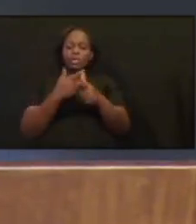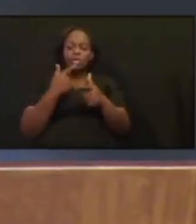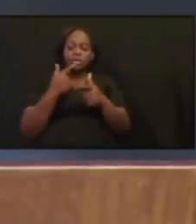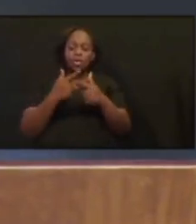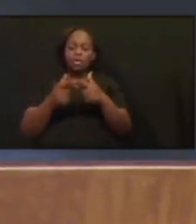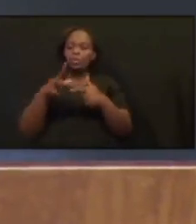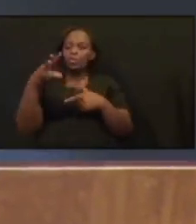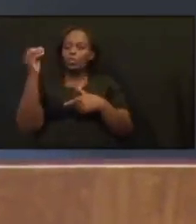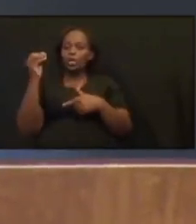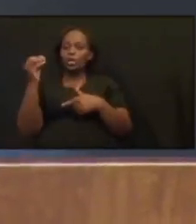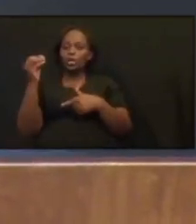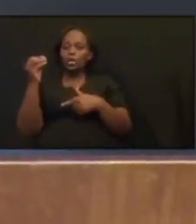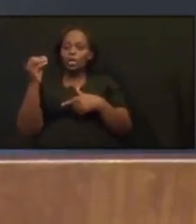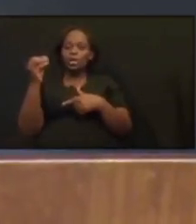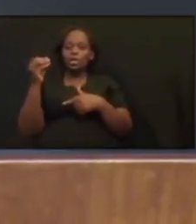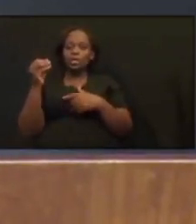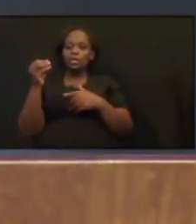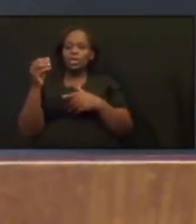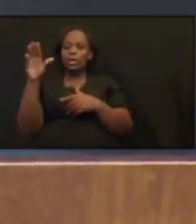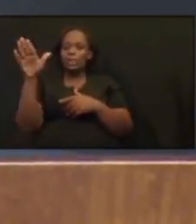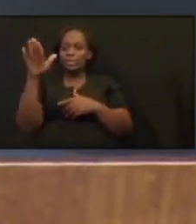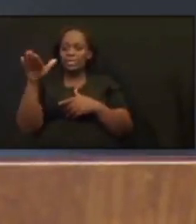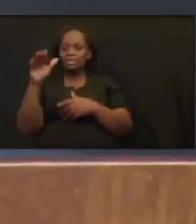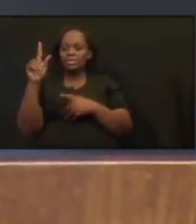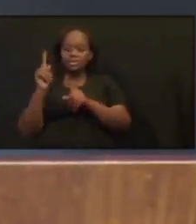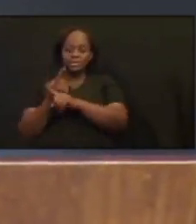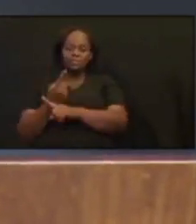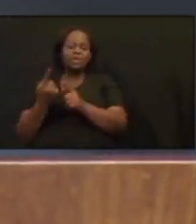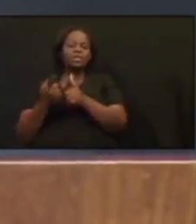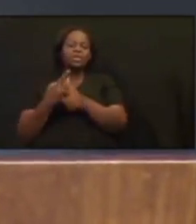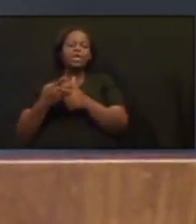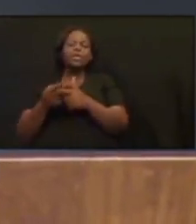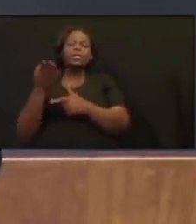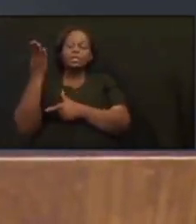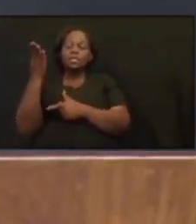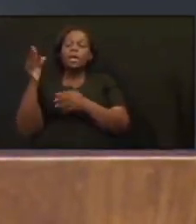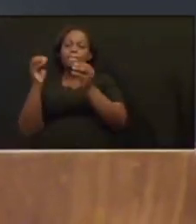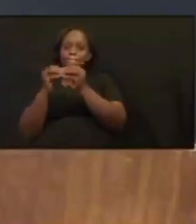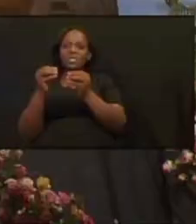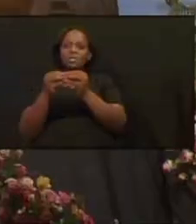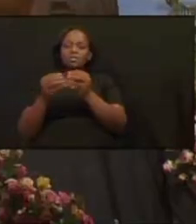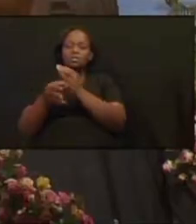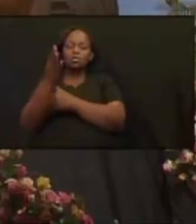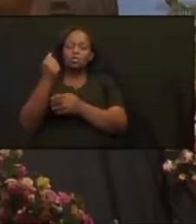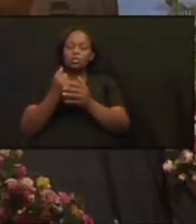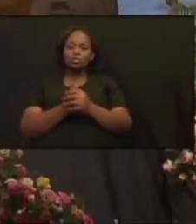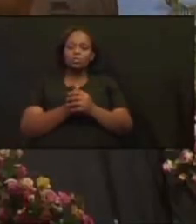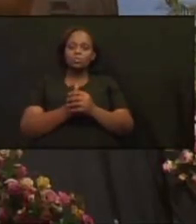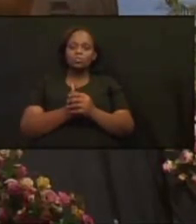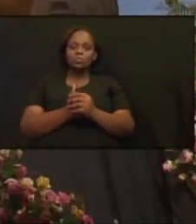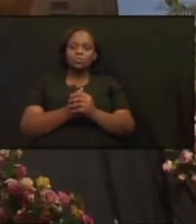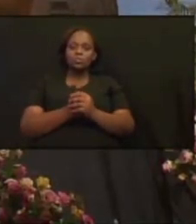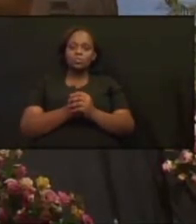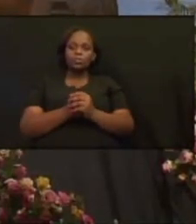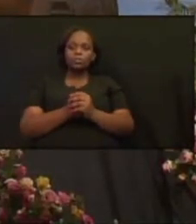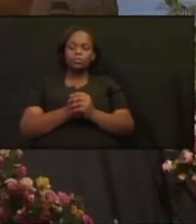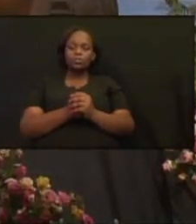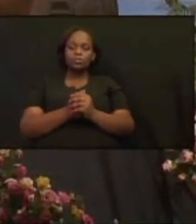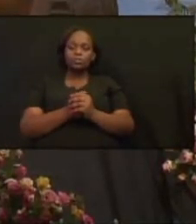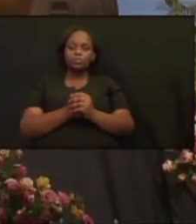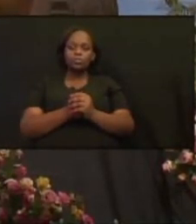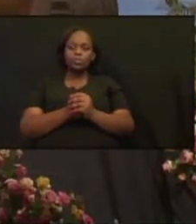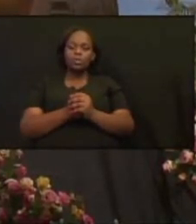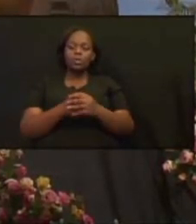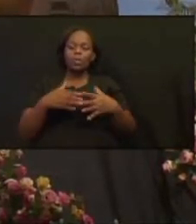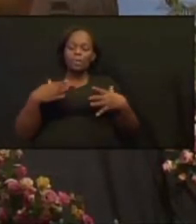And he will tell you, I am Alpha and Omega, the first and the last. These things that I show you right because they are true.